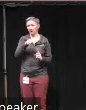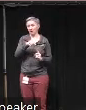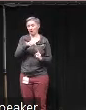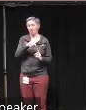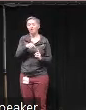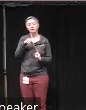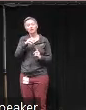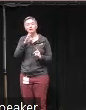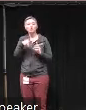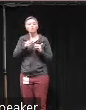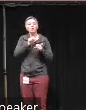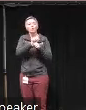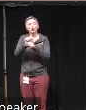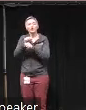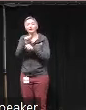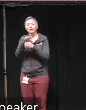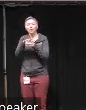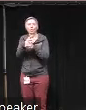with local high school